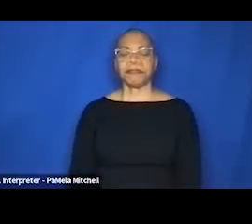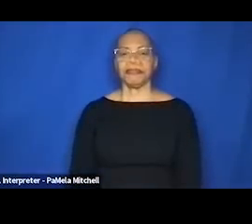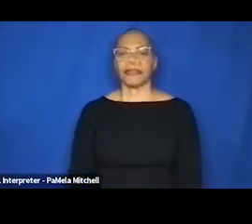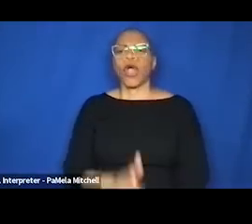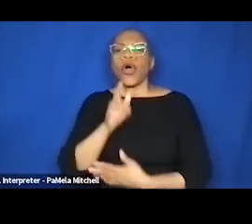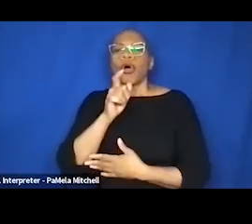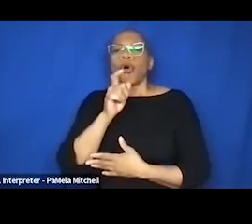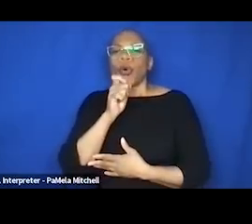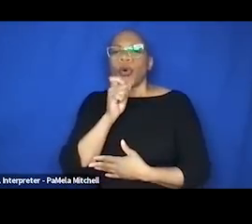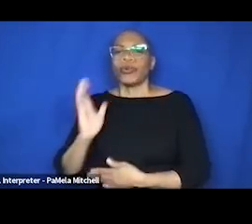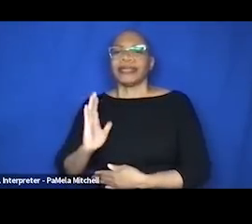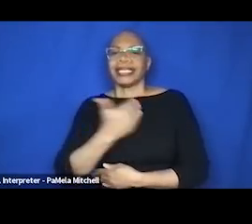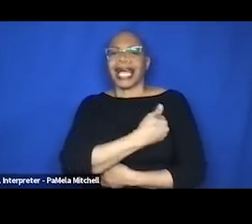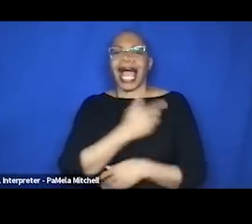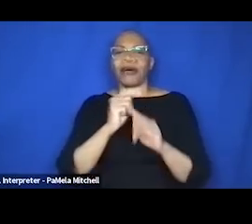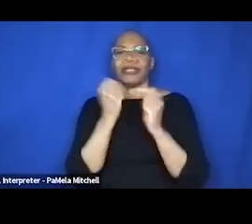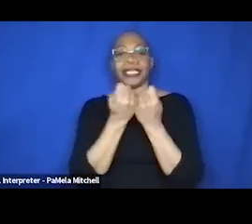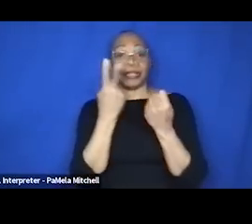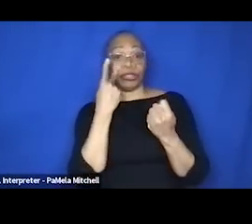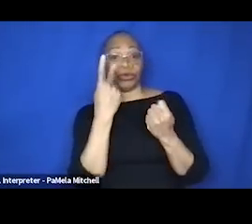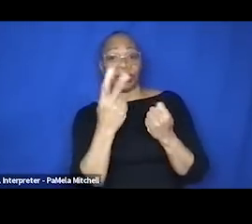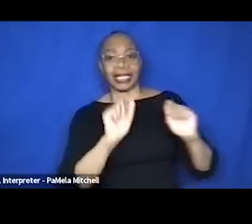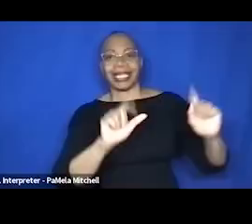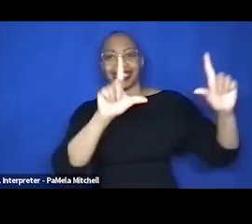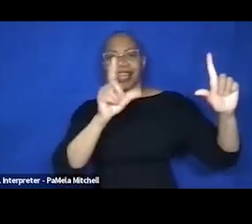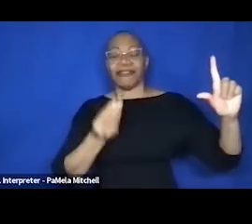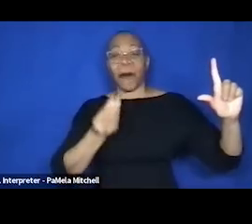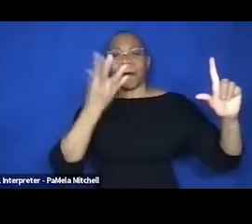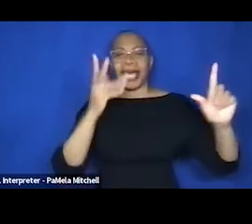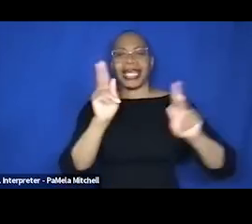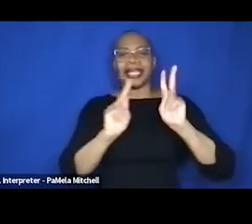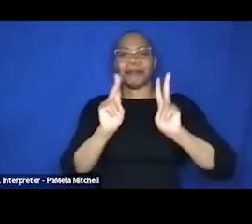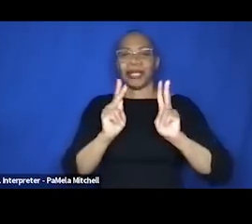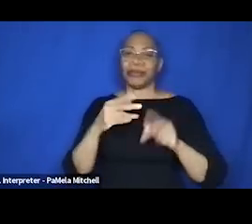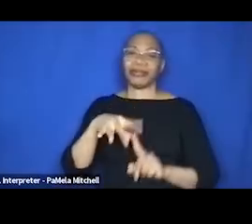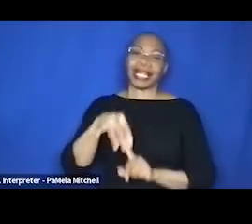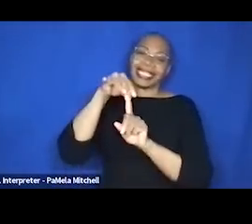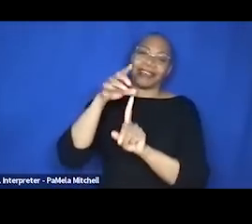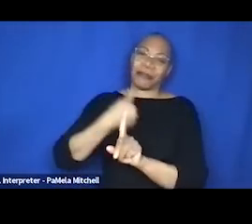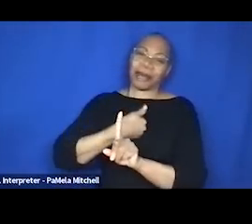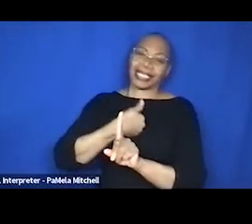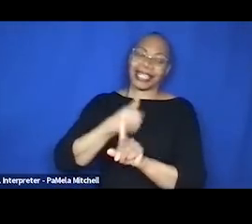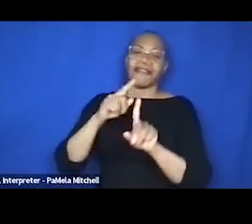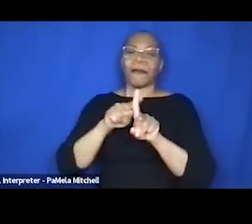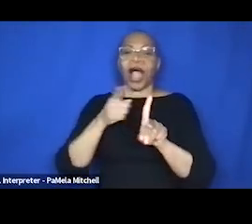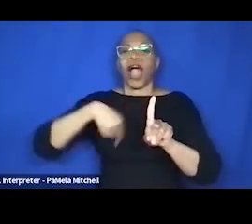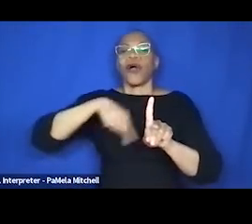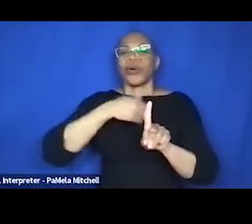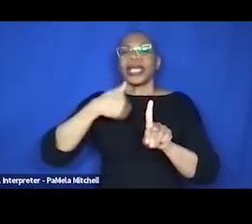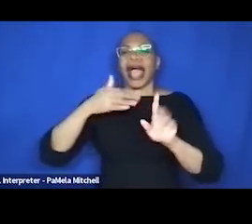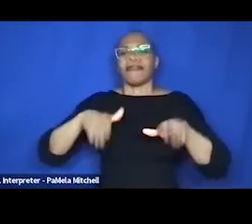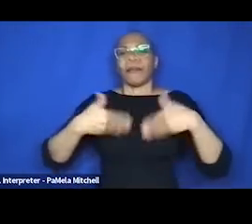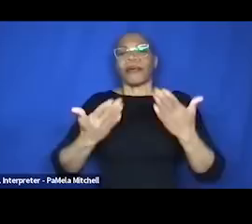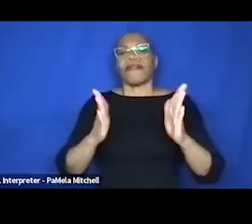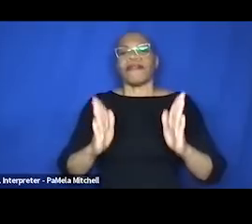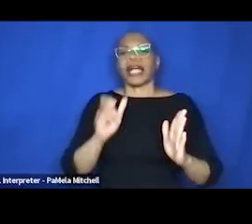So who's on the team? All these ugly folks there, except for me right there, of course, but all the other ones. We got providers, which